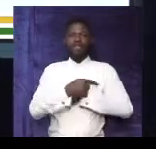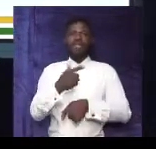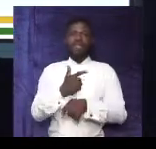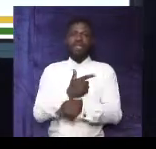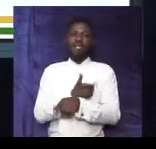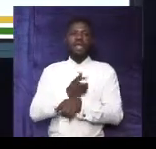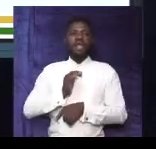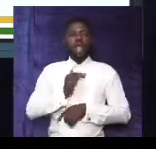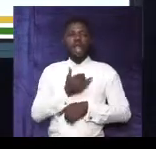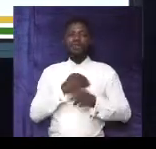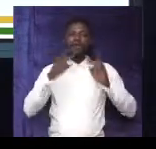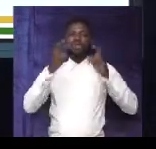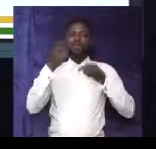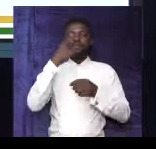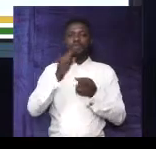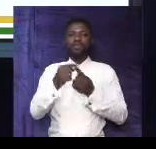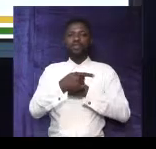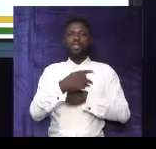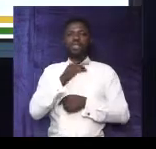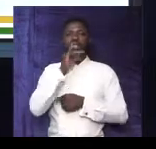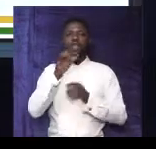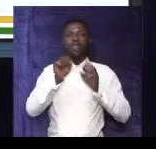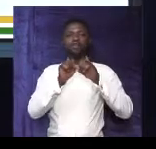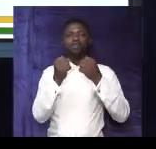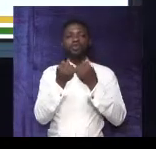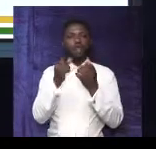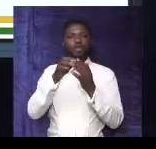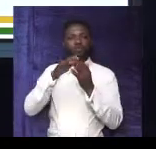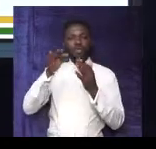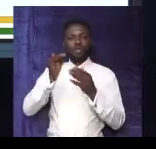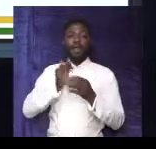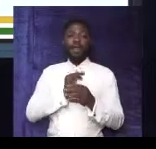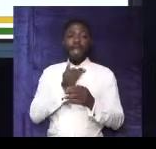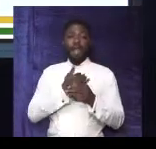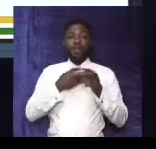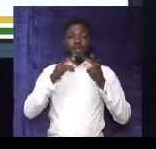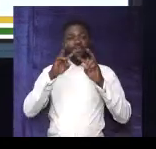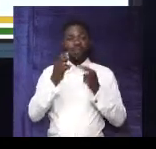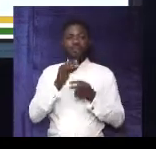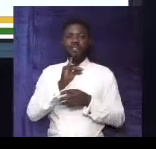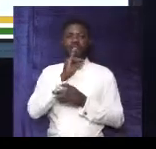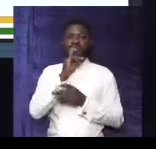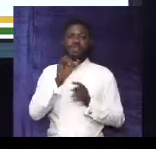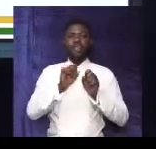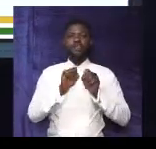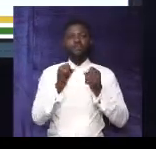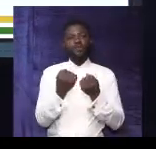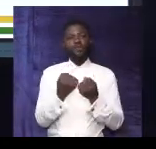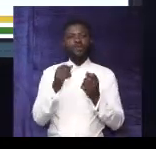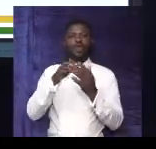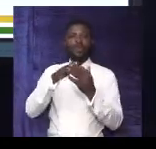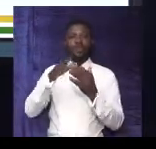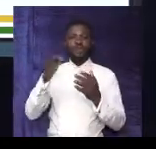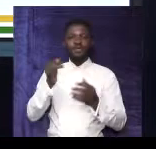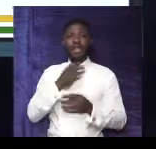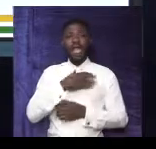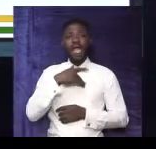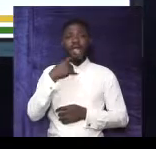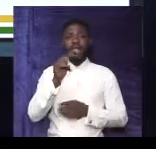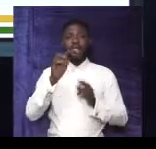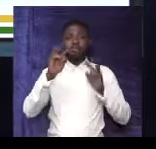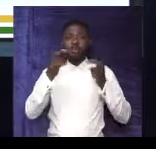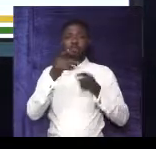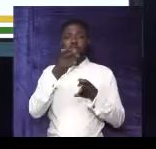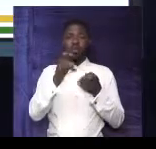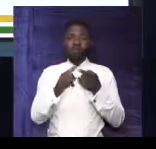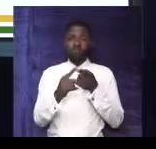lesson. Our subject for today is social studies. Our subject for today is social